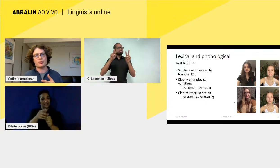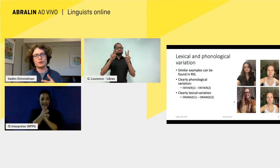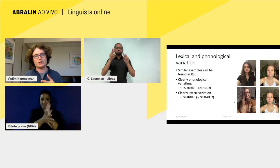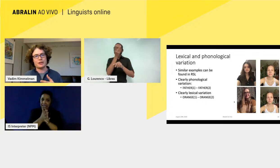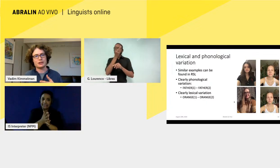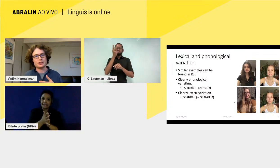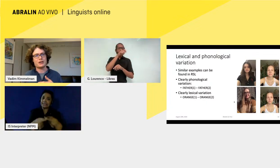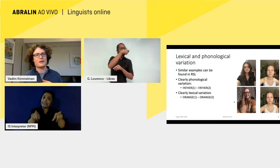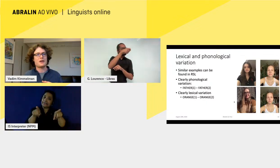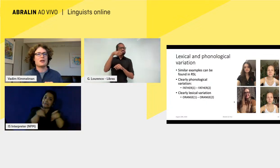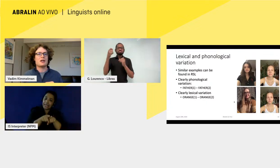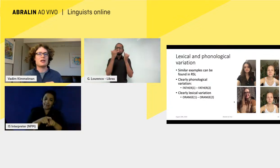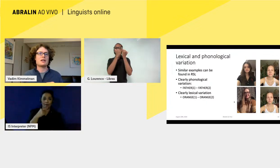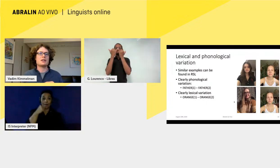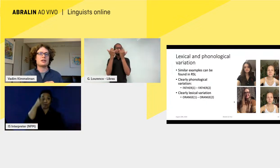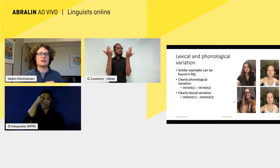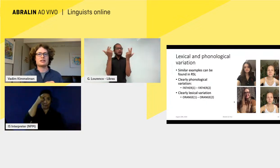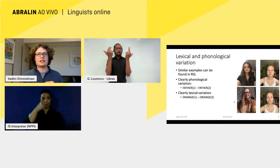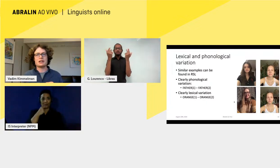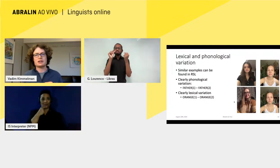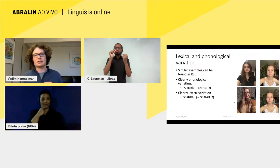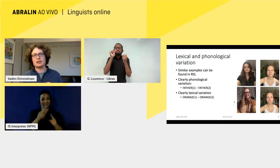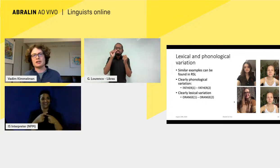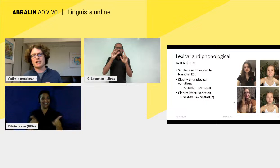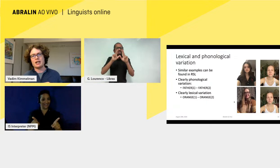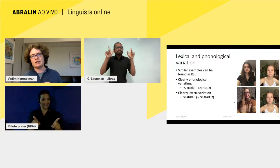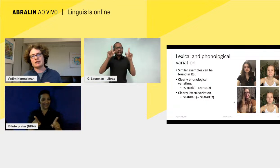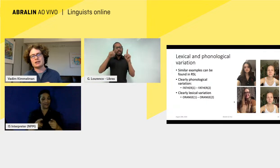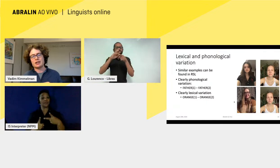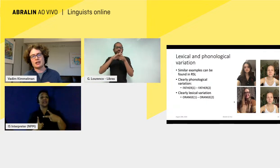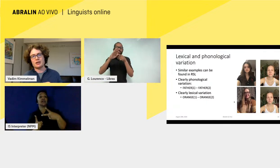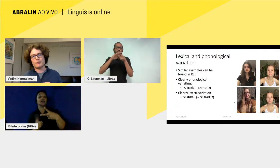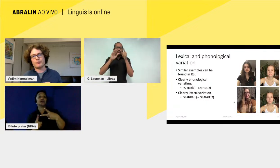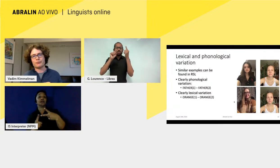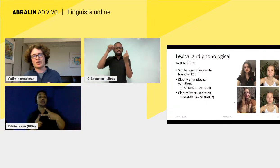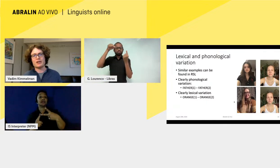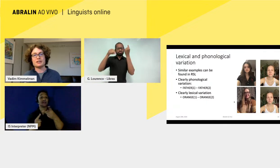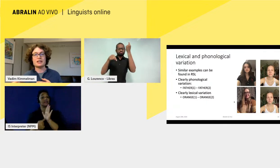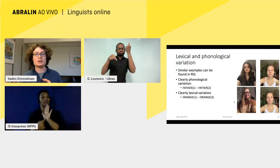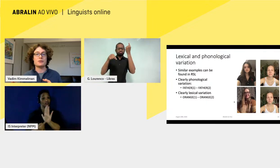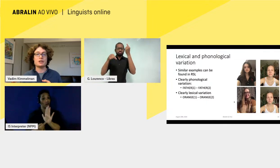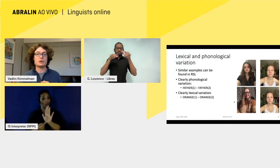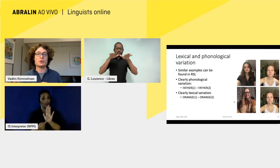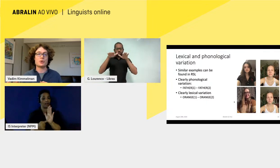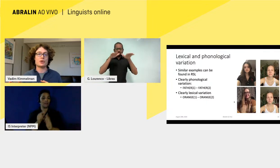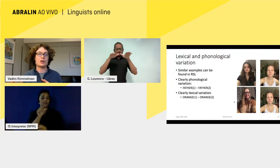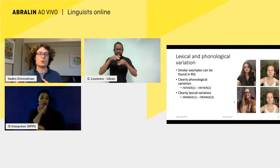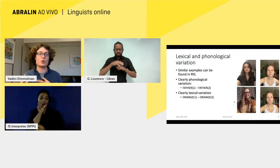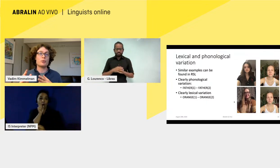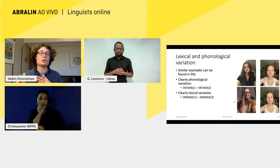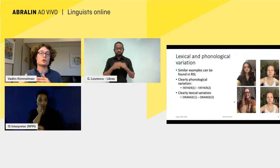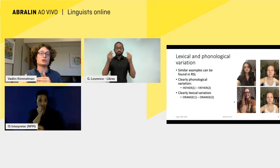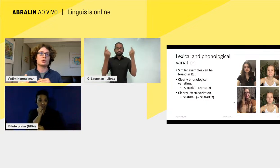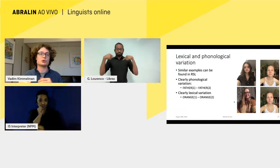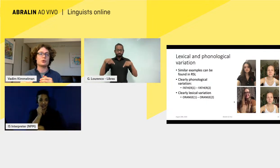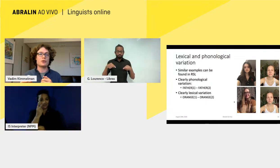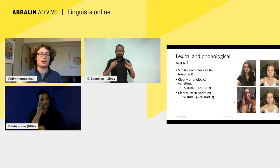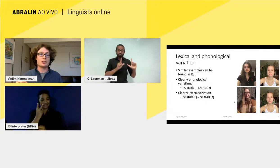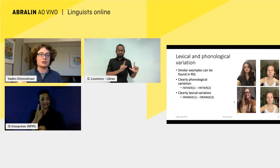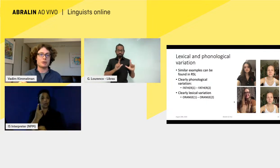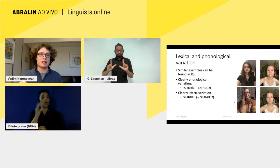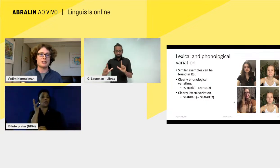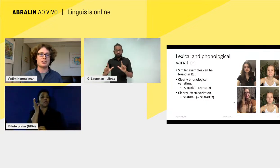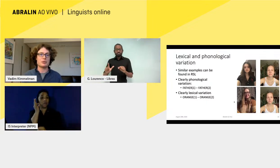except for the movement direction. And then in the second case, in the second video, the woman was